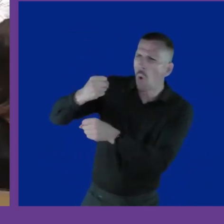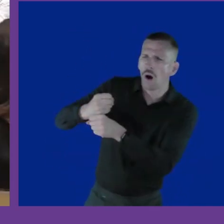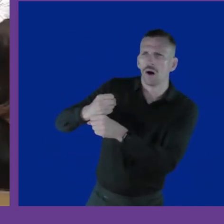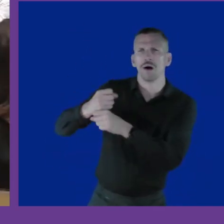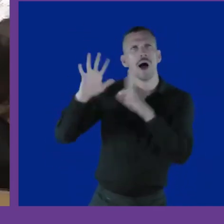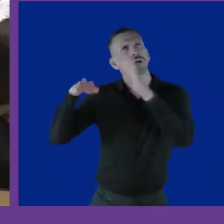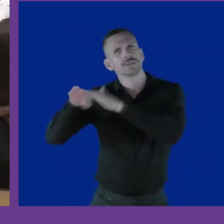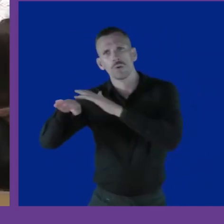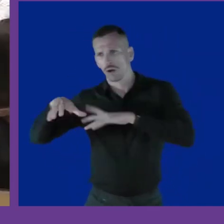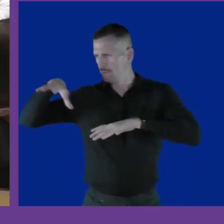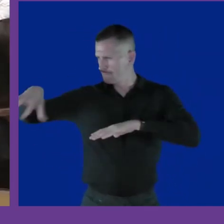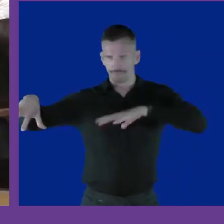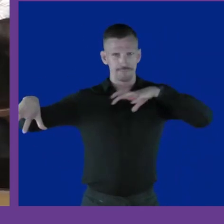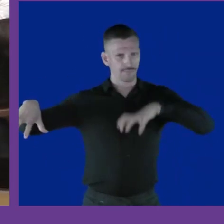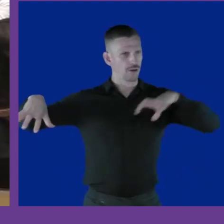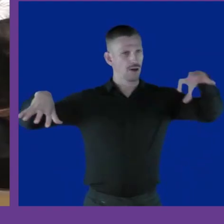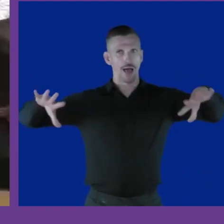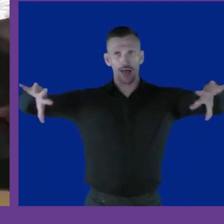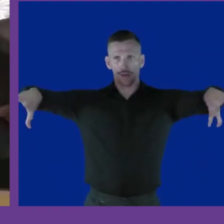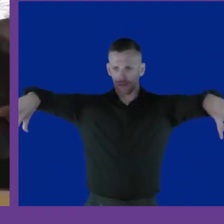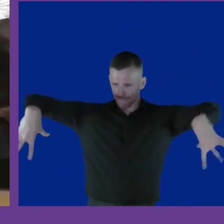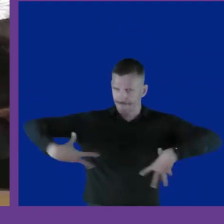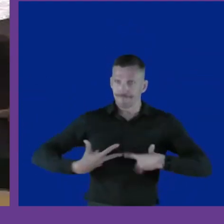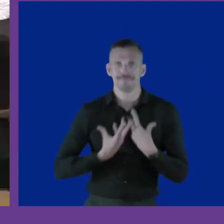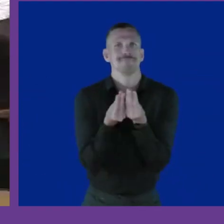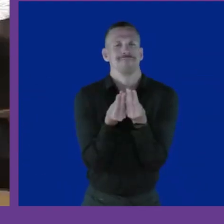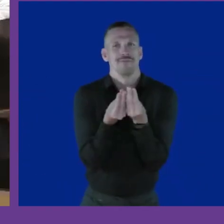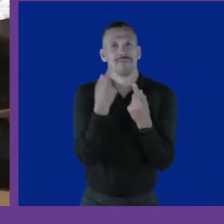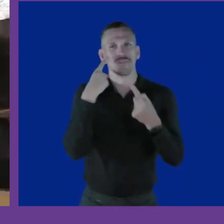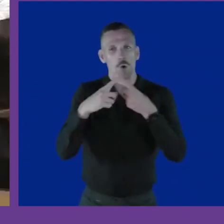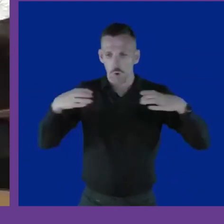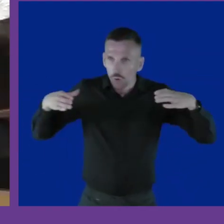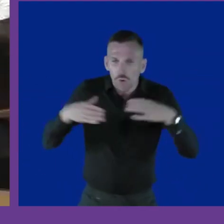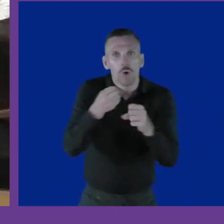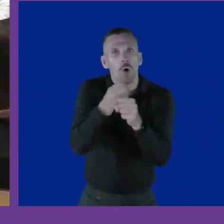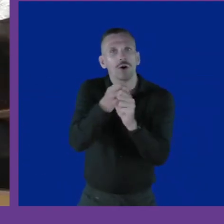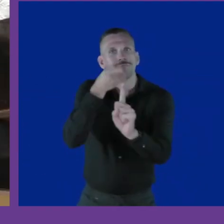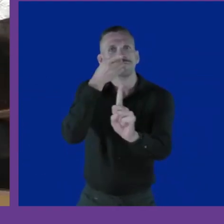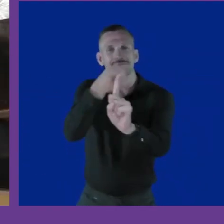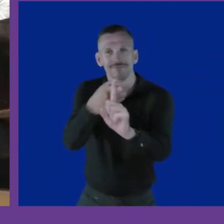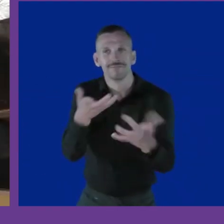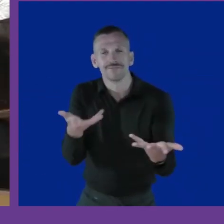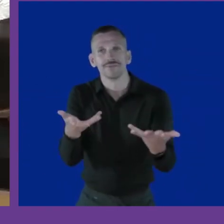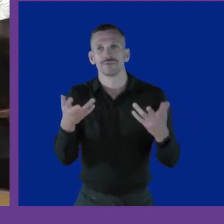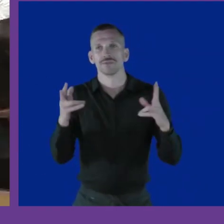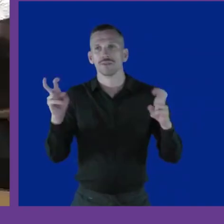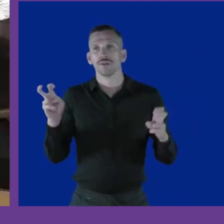you earlier today that please, the banking sector has to join the standardization work on the